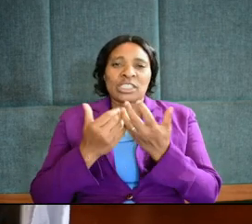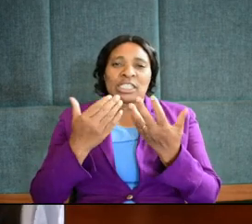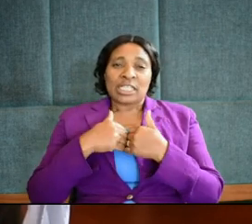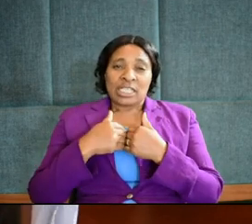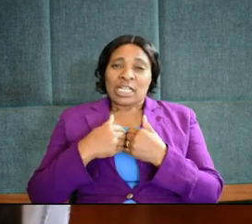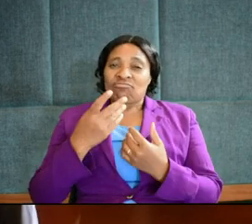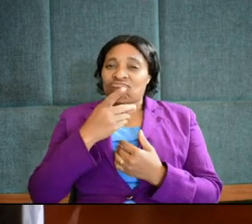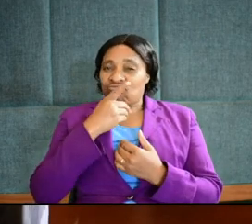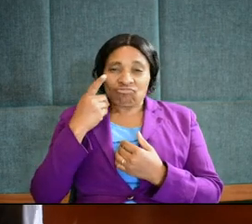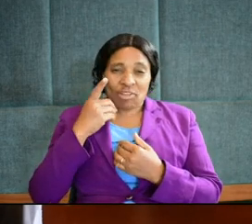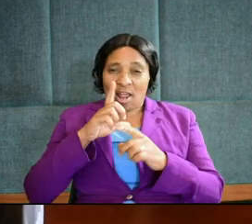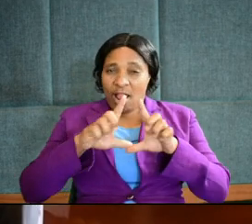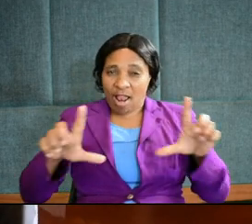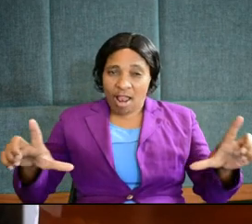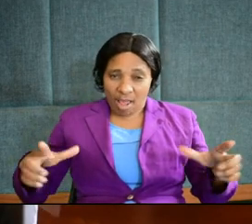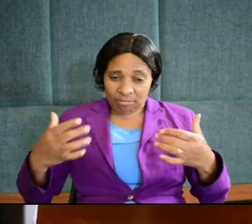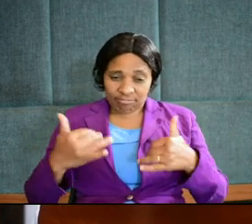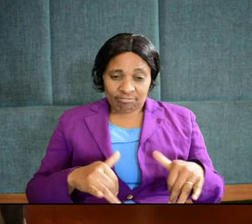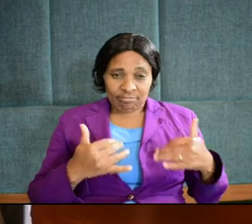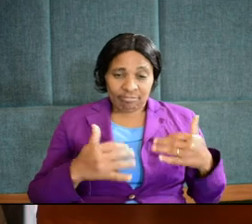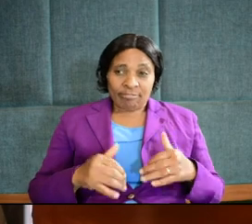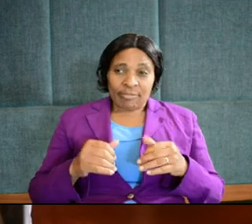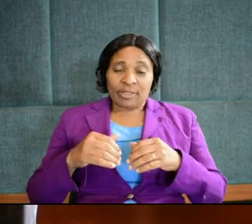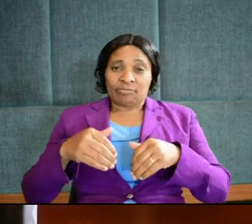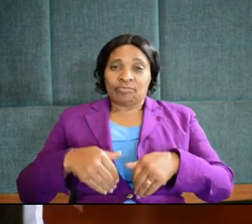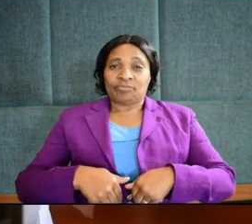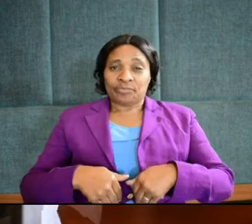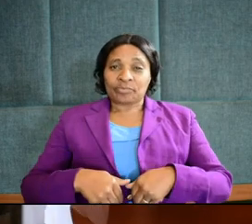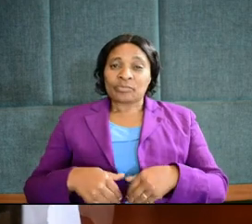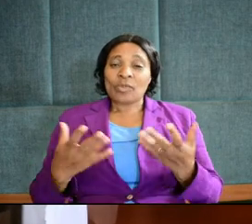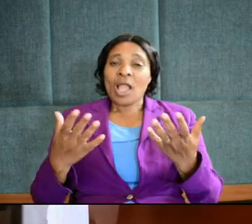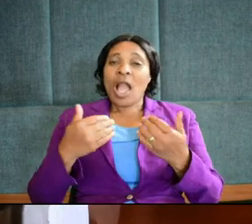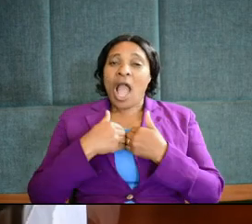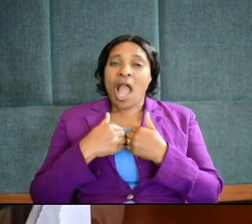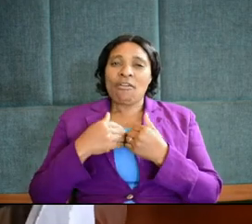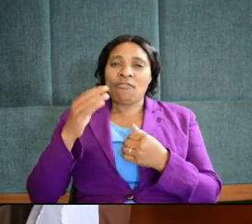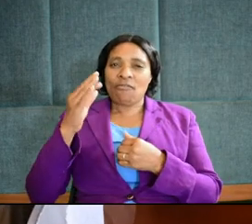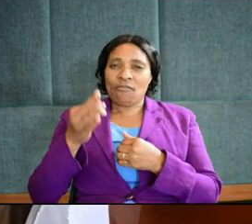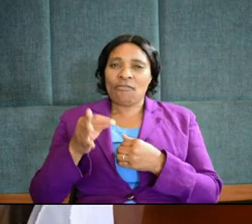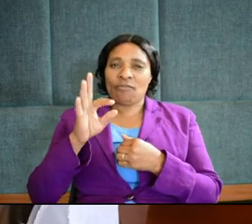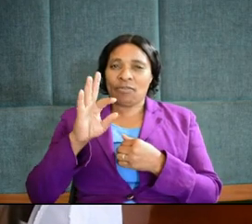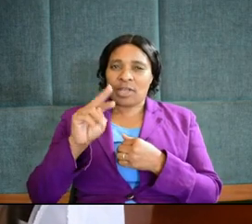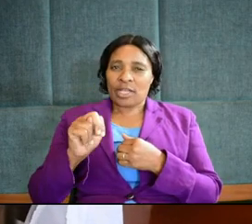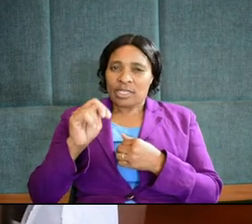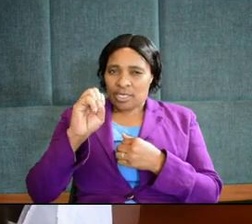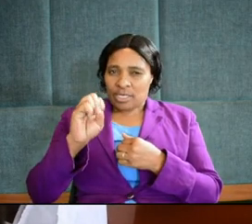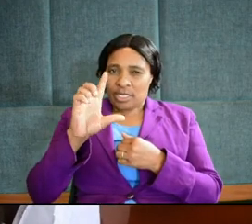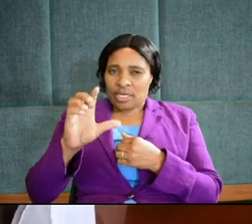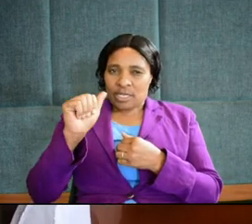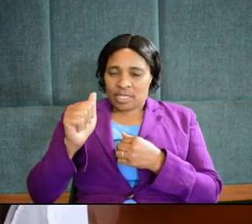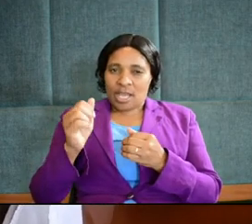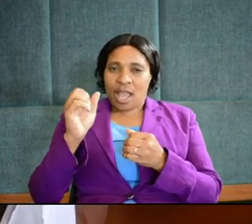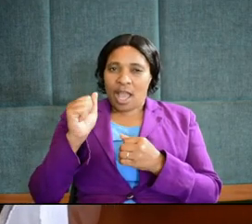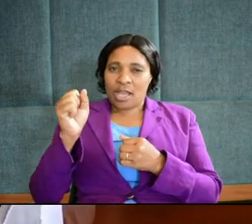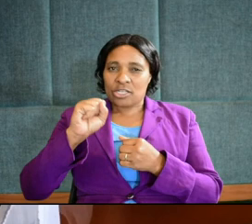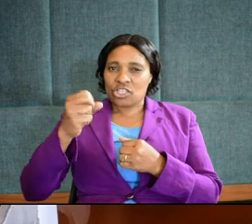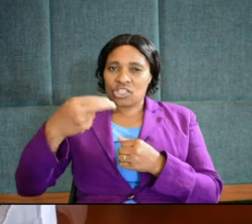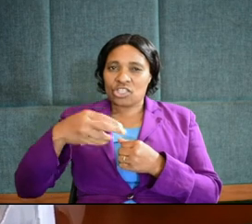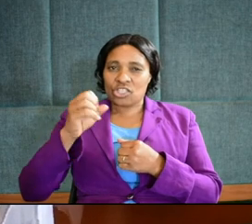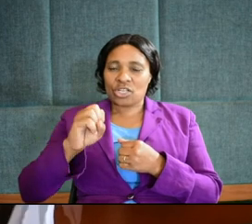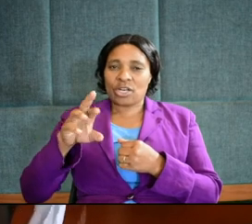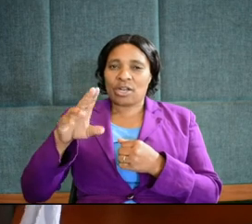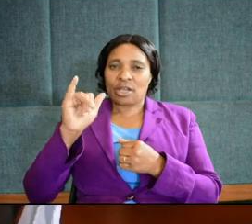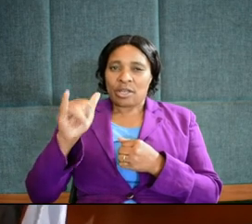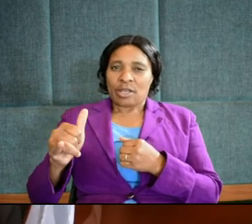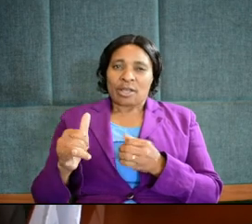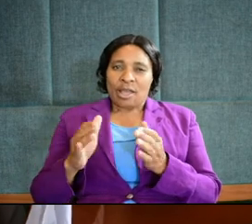in the desert. This is going to be done by teens class, and on the panel, we're going to have Finley Chabari, Ashley Silas,